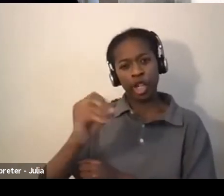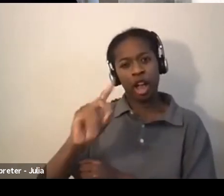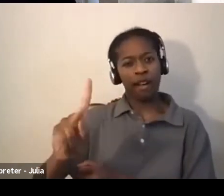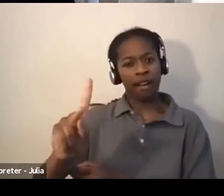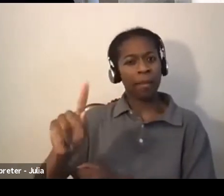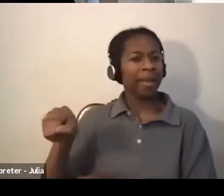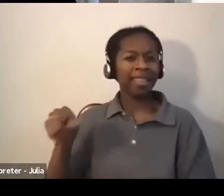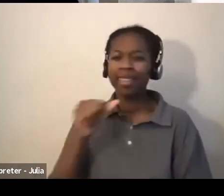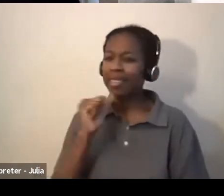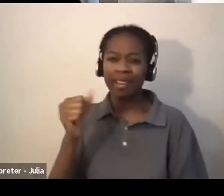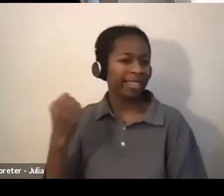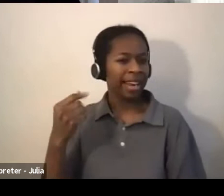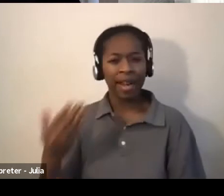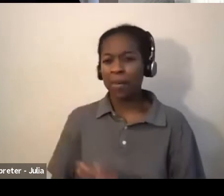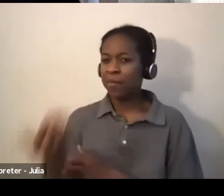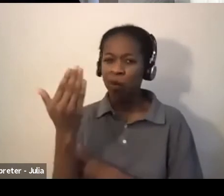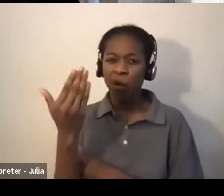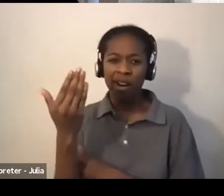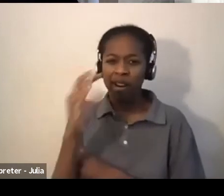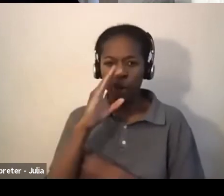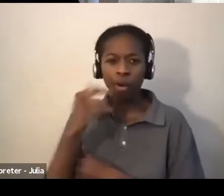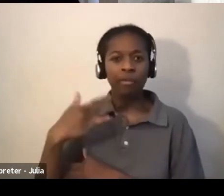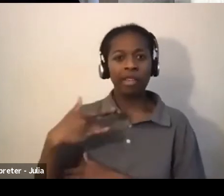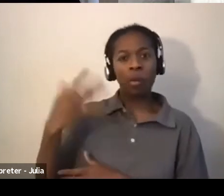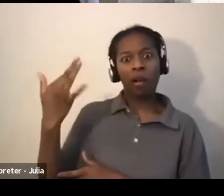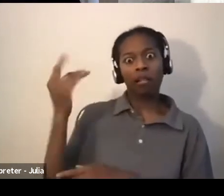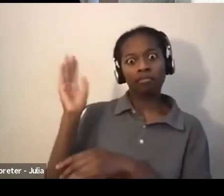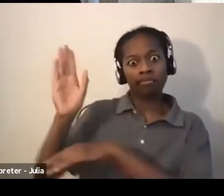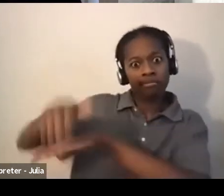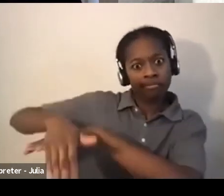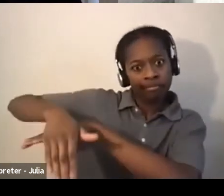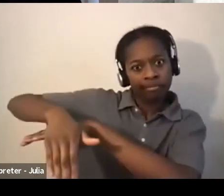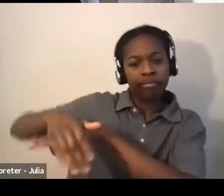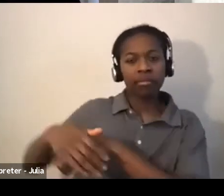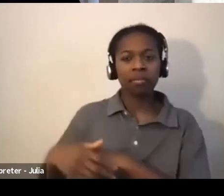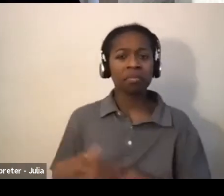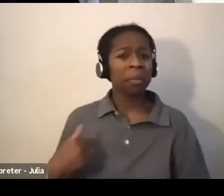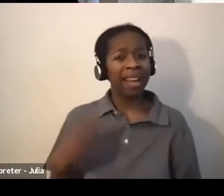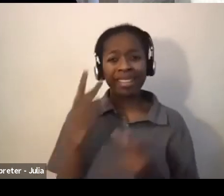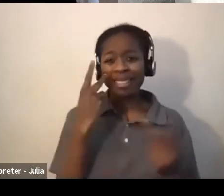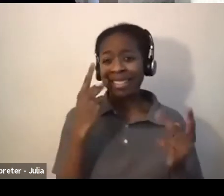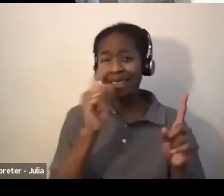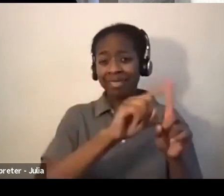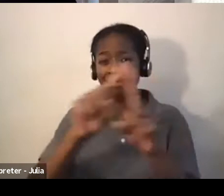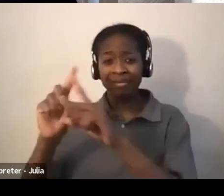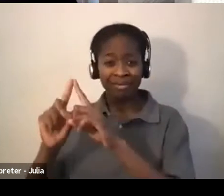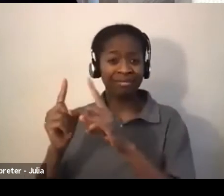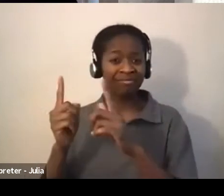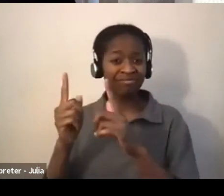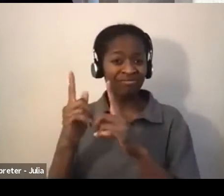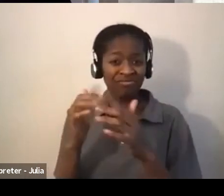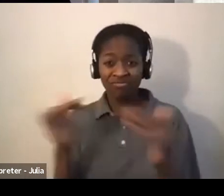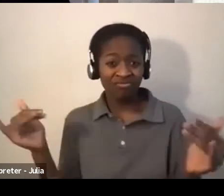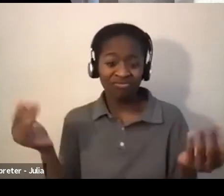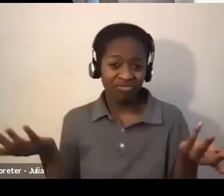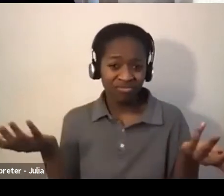morning cartoon. It was like something they threw on late, but I personally didn't see too many superheroes of any sort